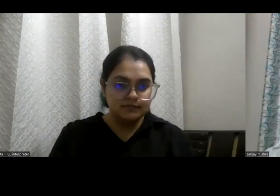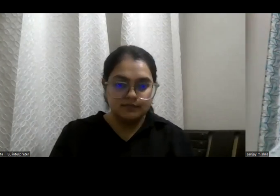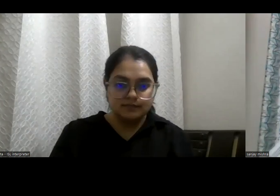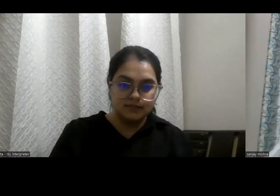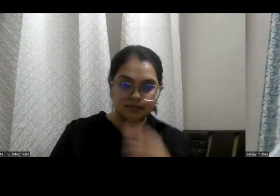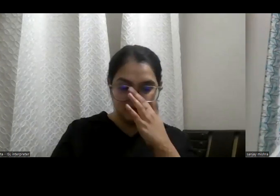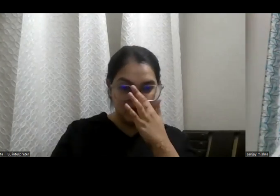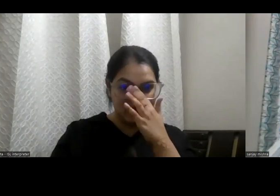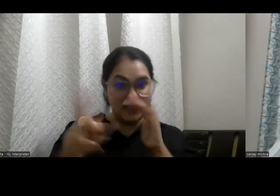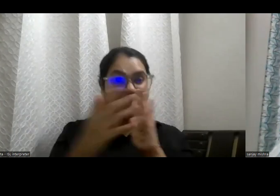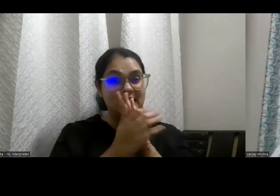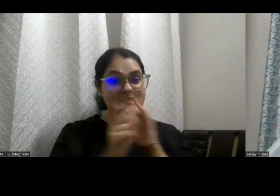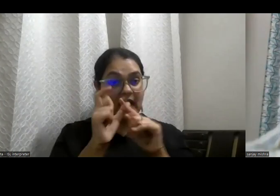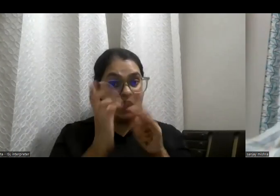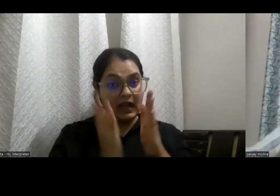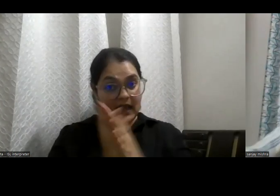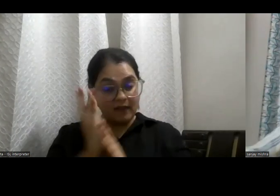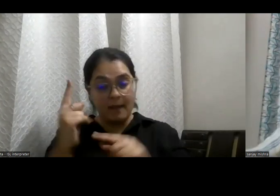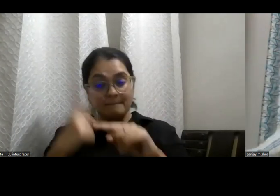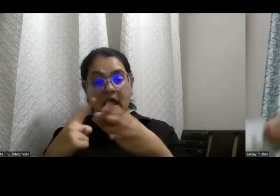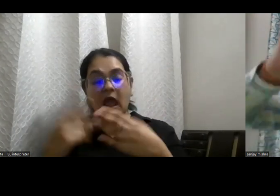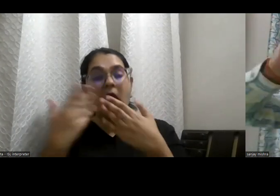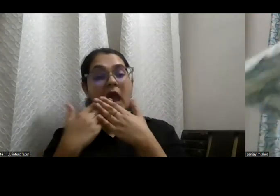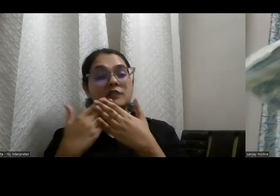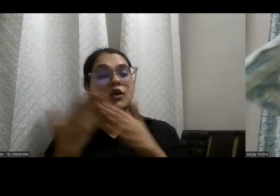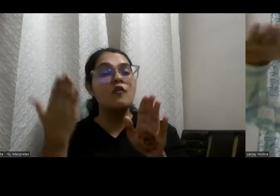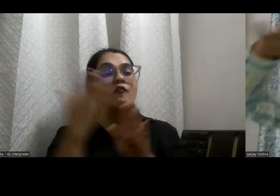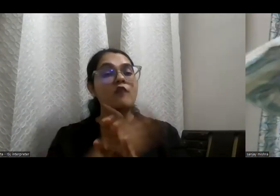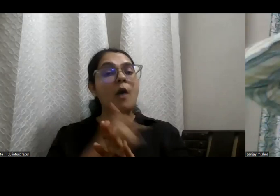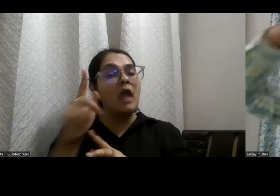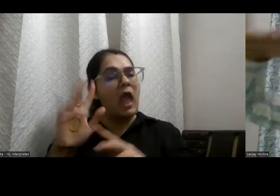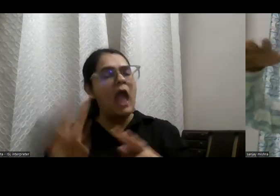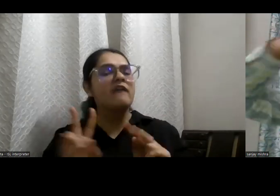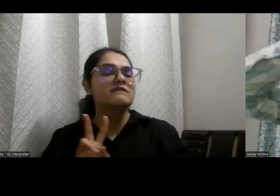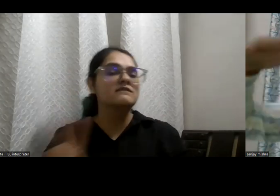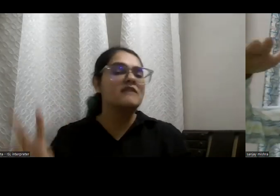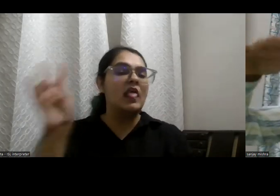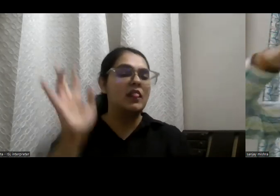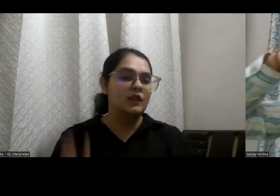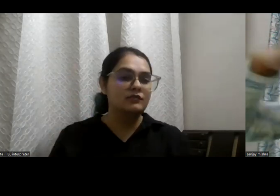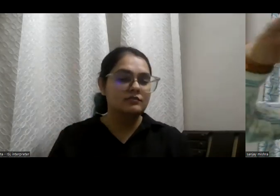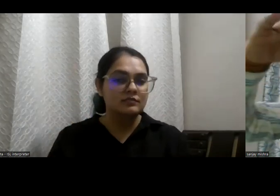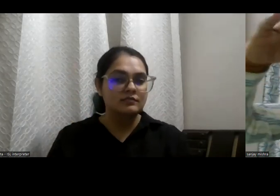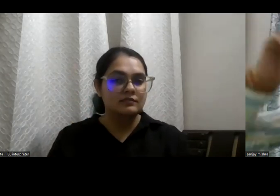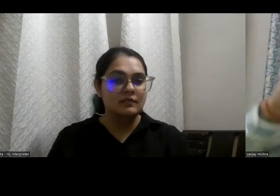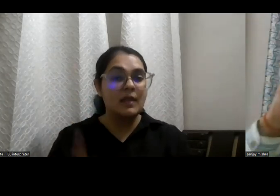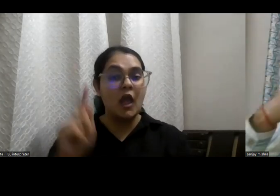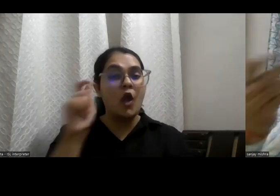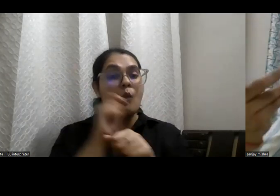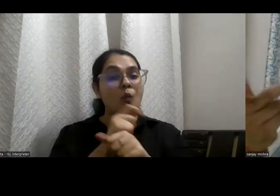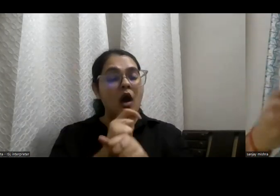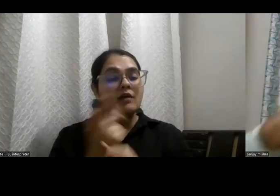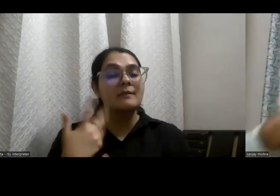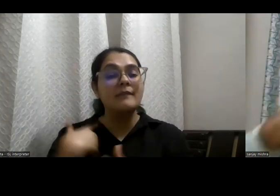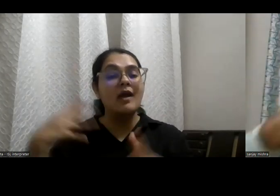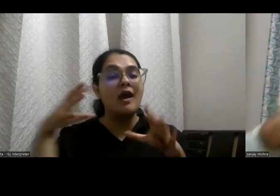development and education is a tool, is a means to achieve at higher level of the equity in workforce, and what I